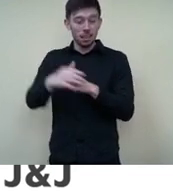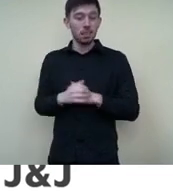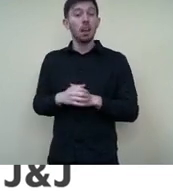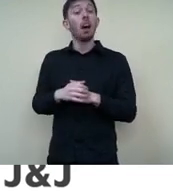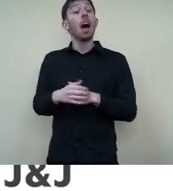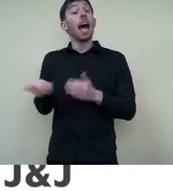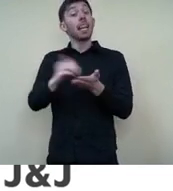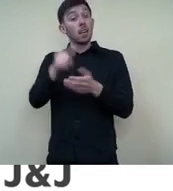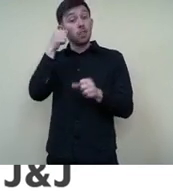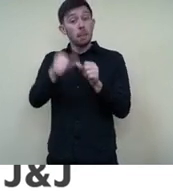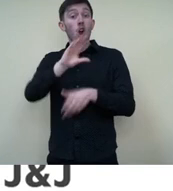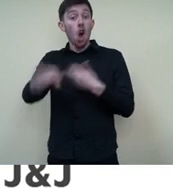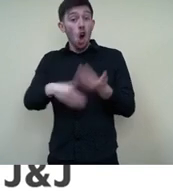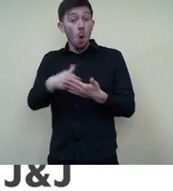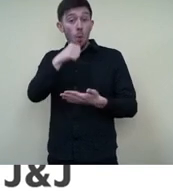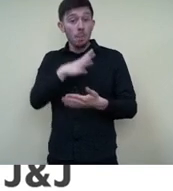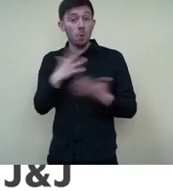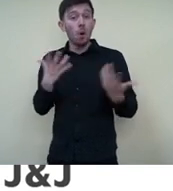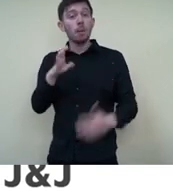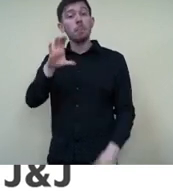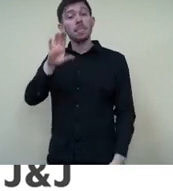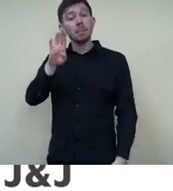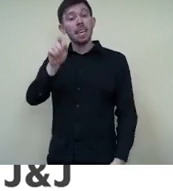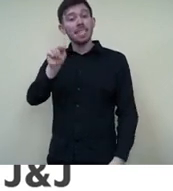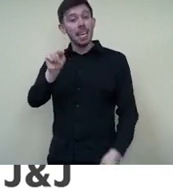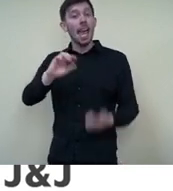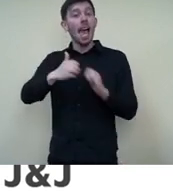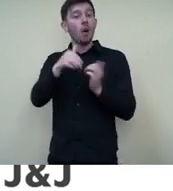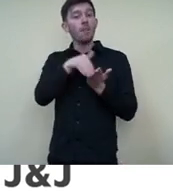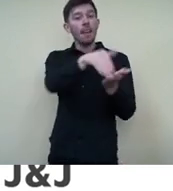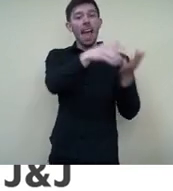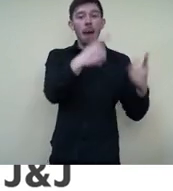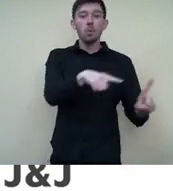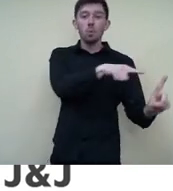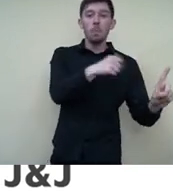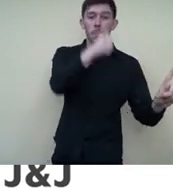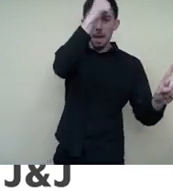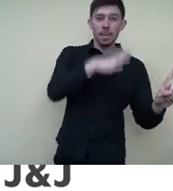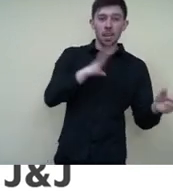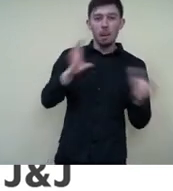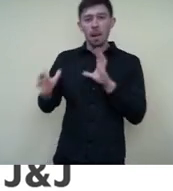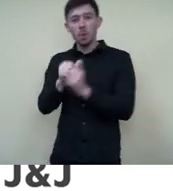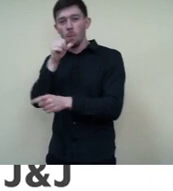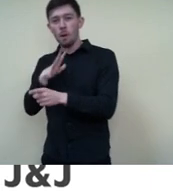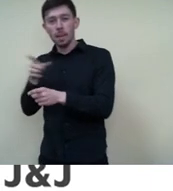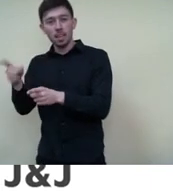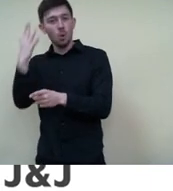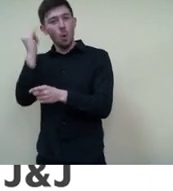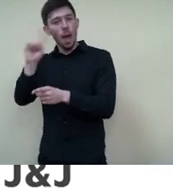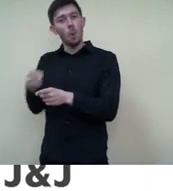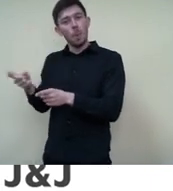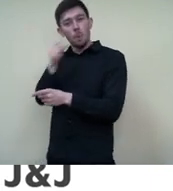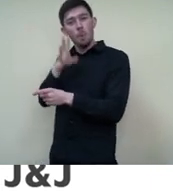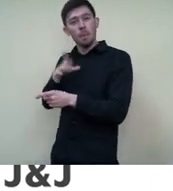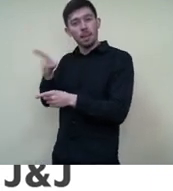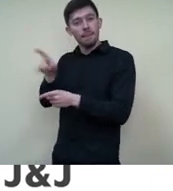women, right? What about CVST? How frequently does it occur in men versus women? Why is this occurring in just women? If